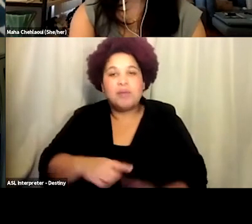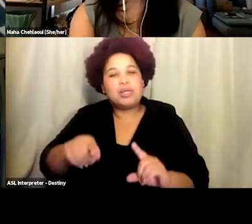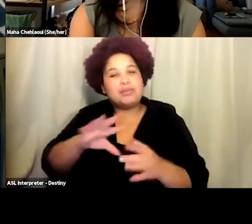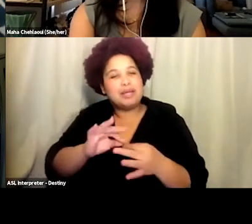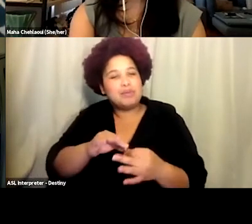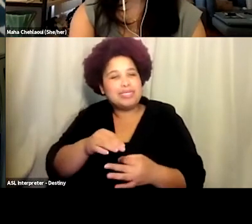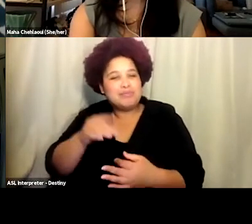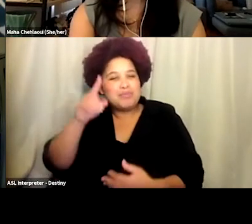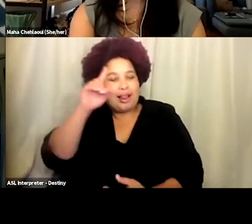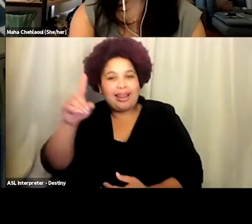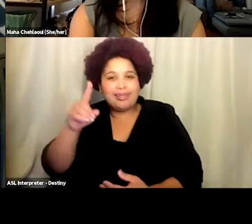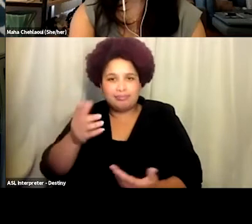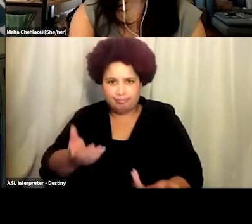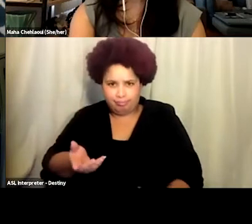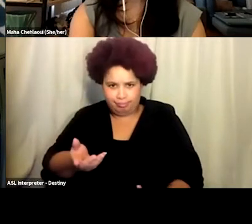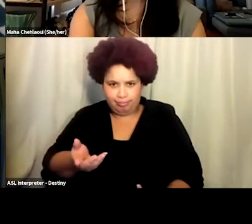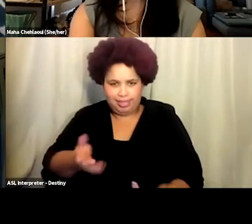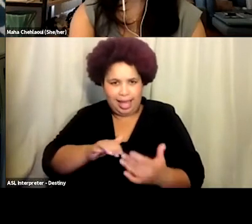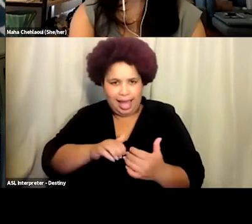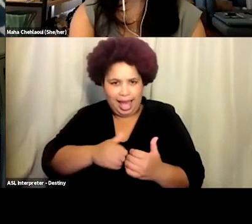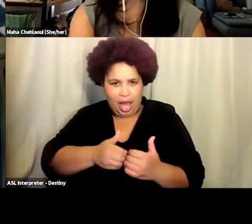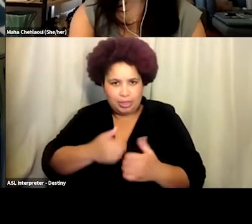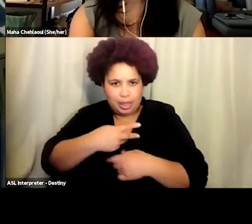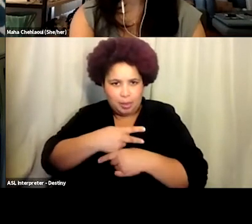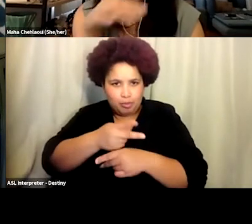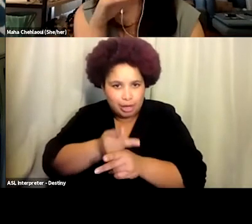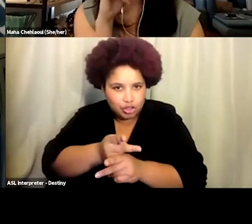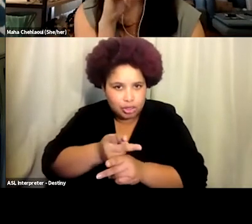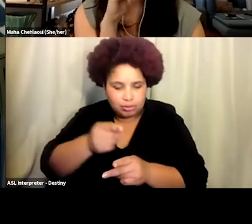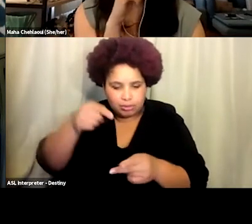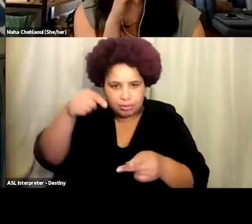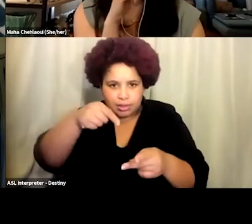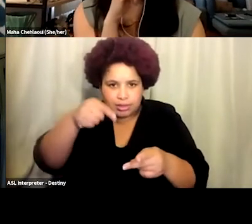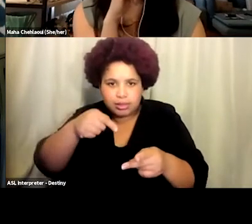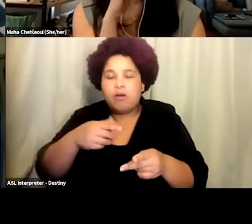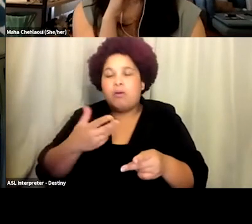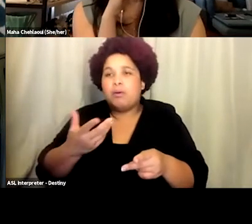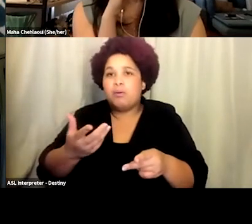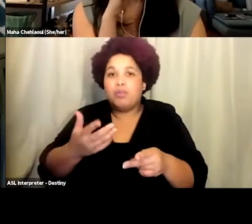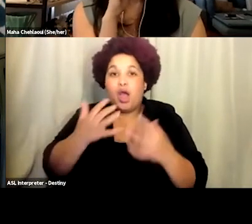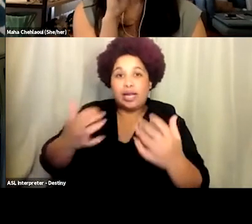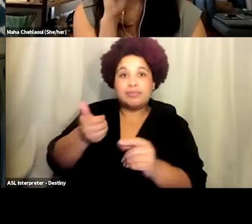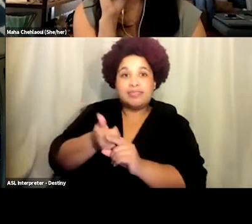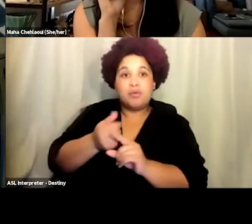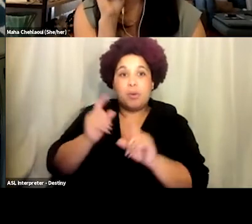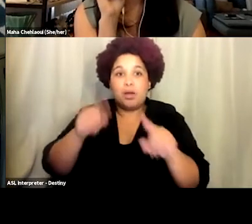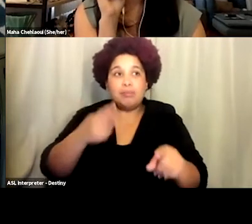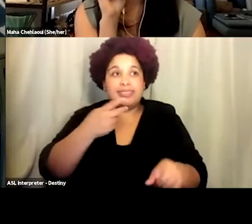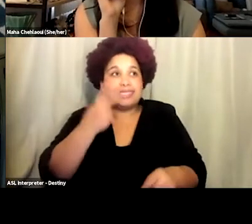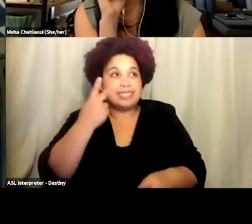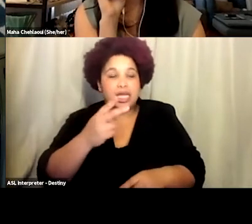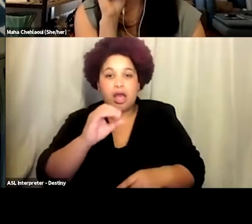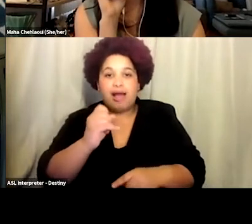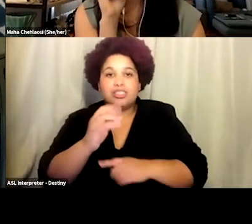brilliant about how is it that, you know, the production, or, you know, if audiences are going to come and see Oscar, then how